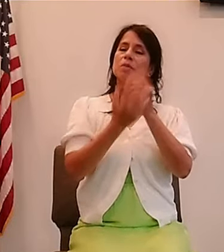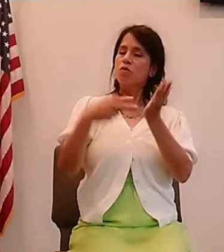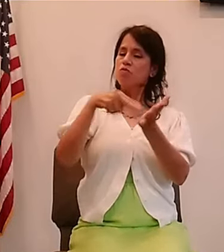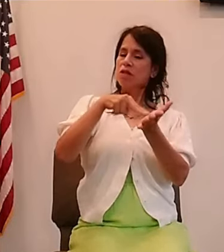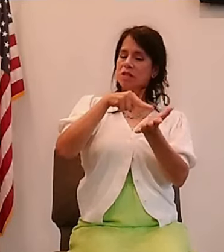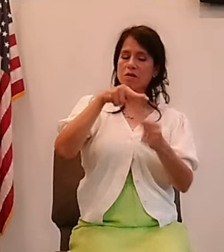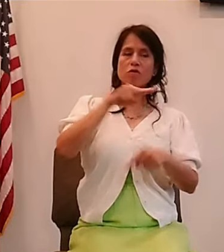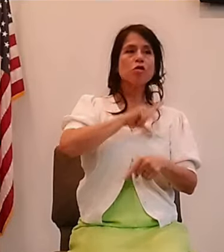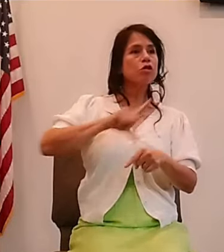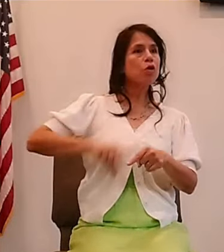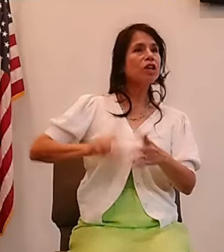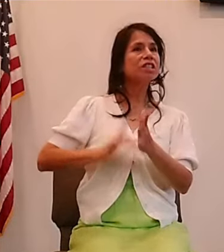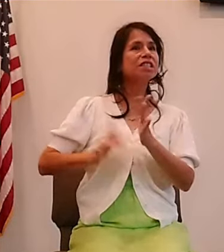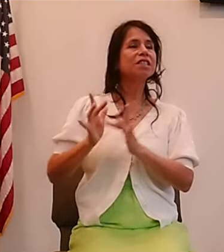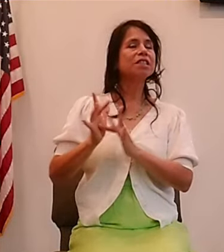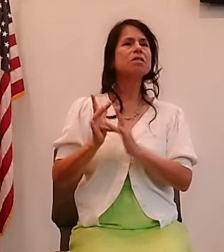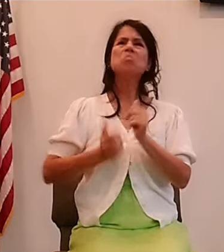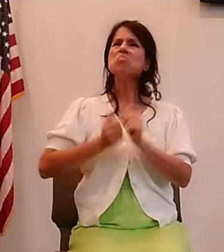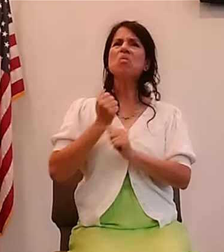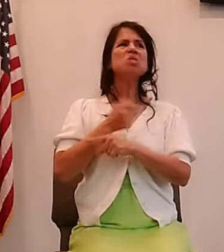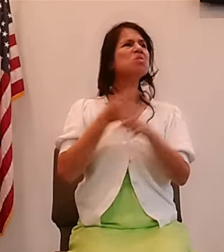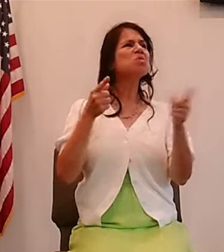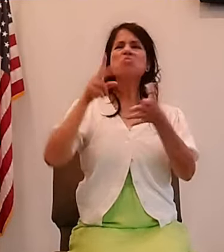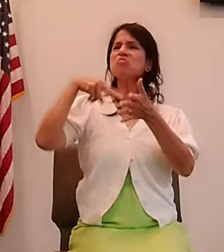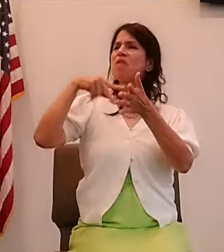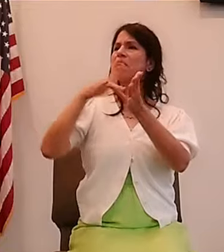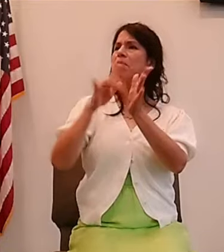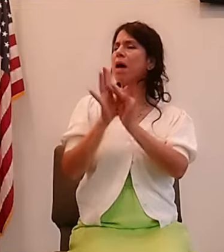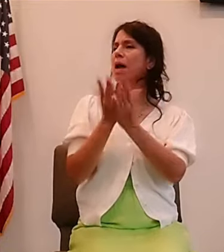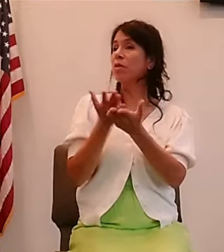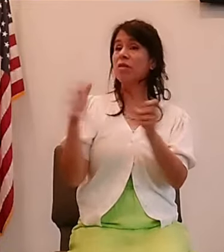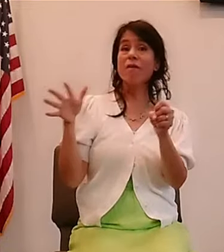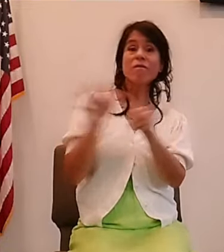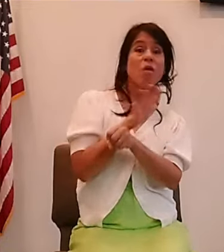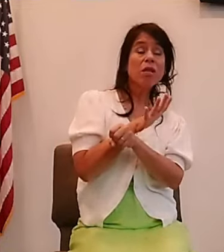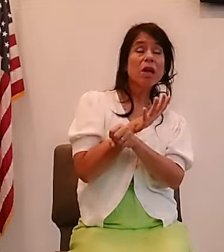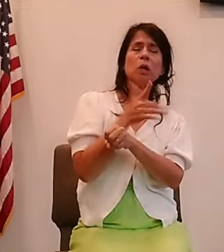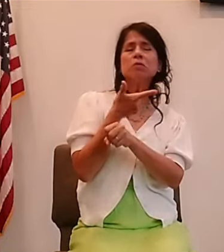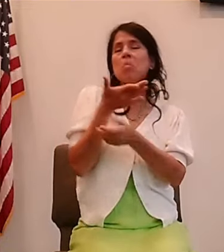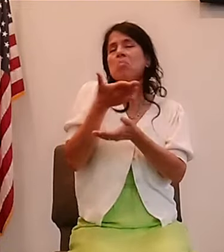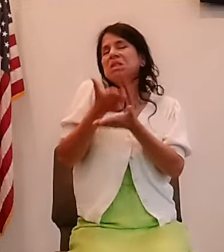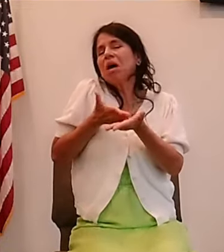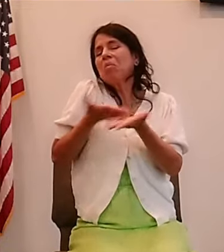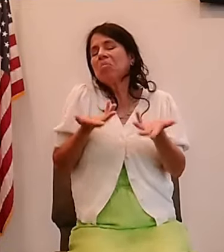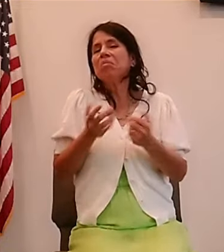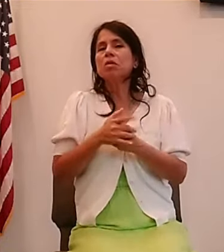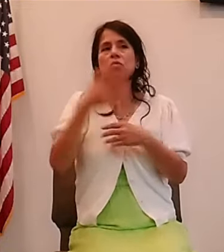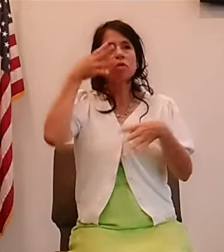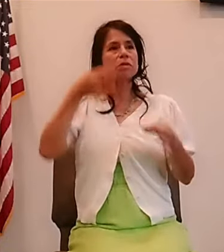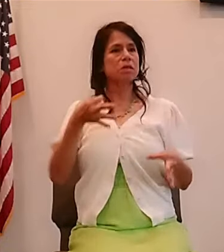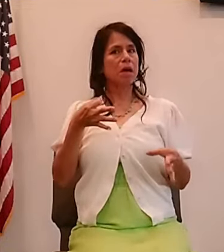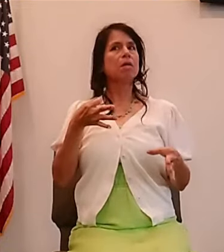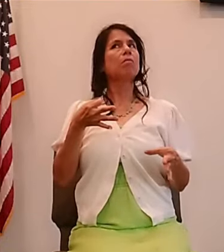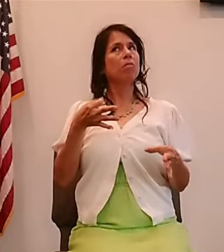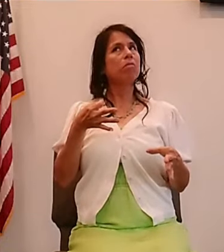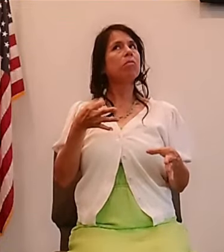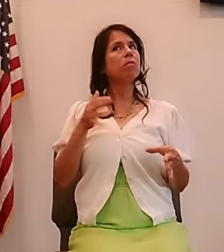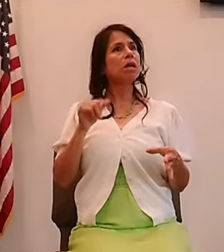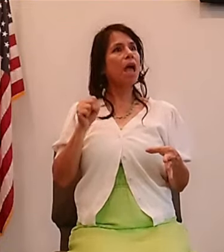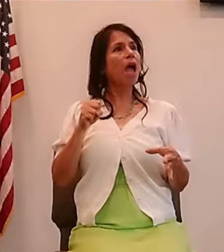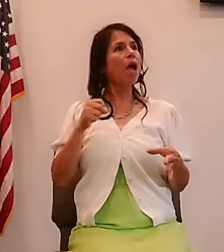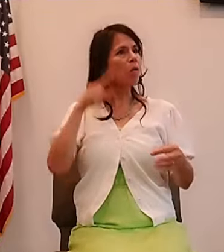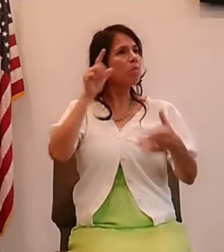Christ. And most of us here have read the Bible either completely or in part, and we've decided, yeah, we